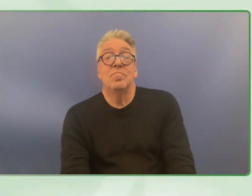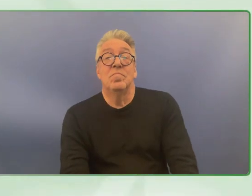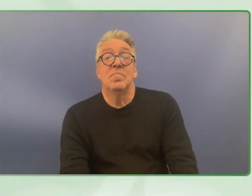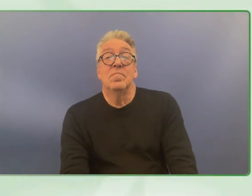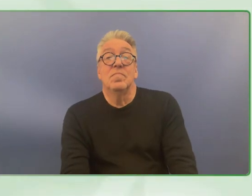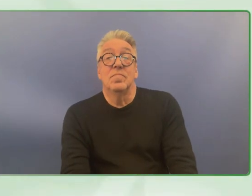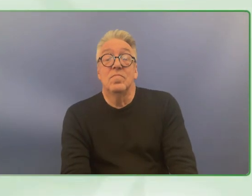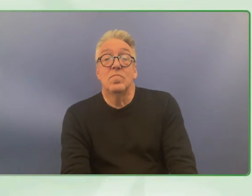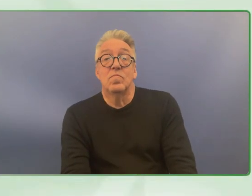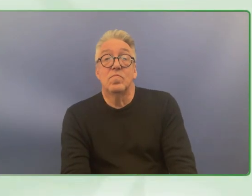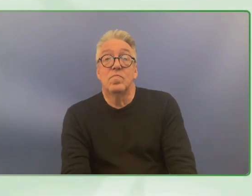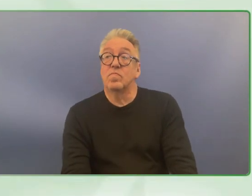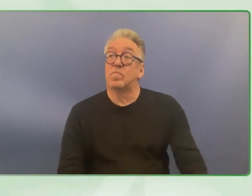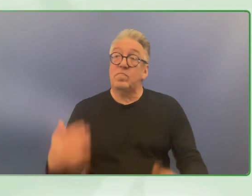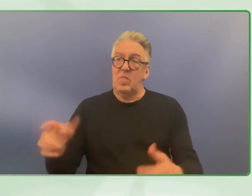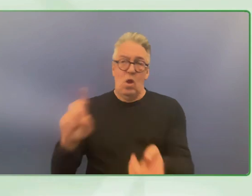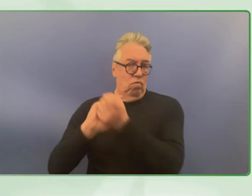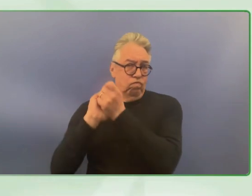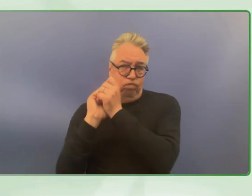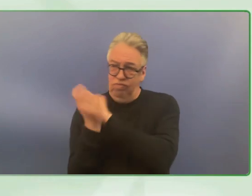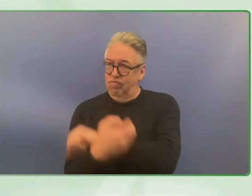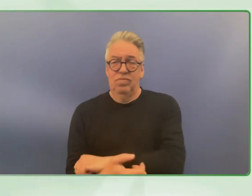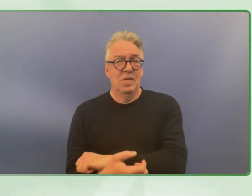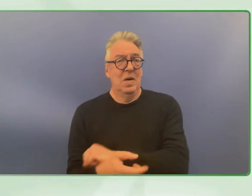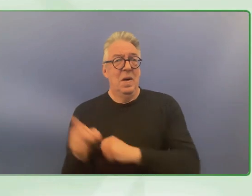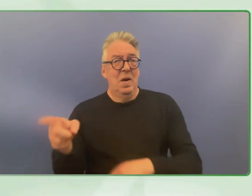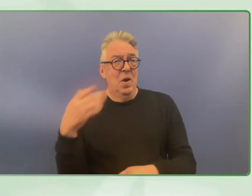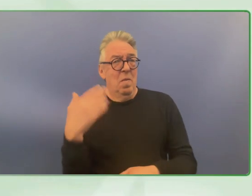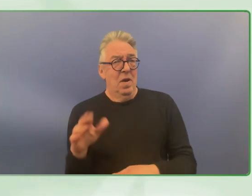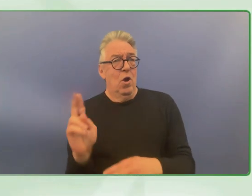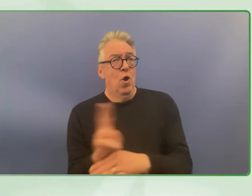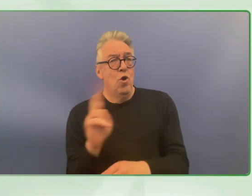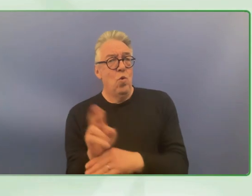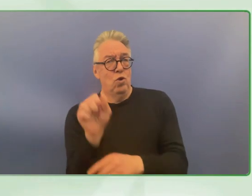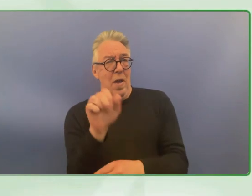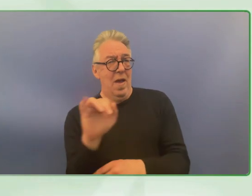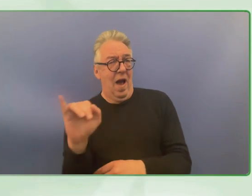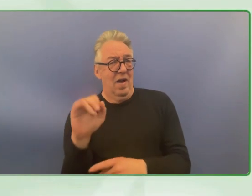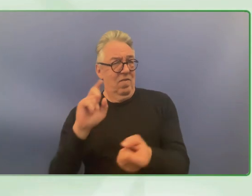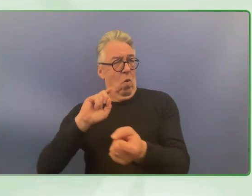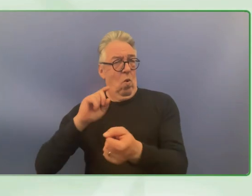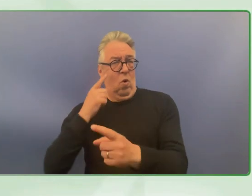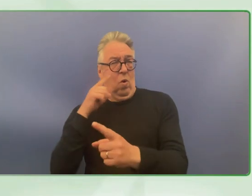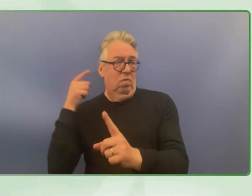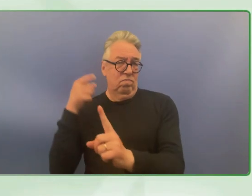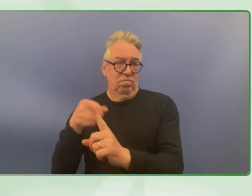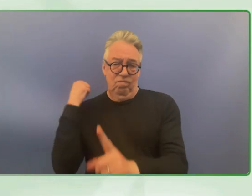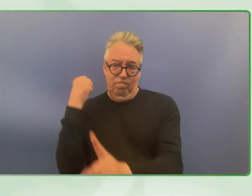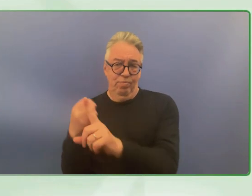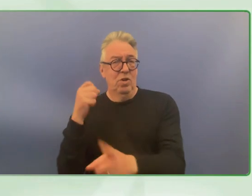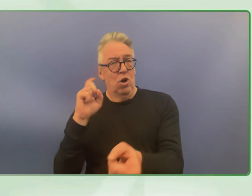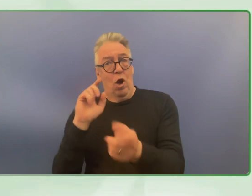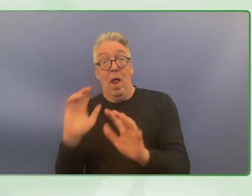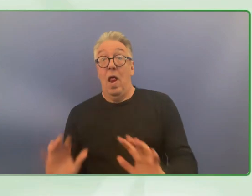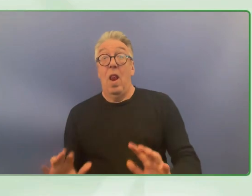It's just so revolutionary to see how you've been using AI to transform the lives of people in so many ways. It